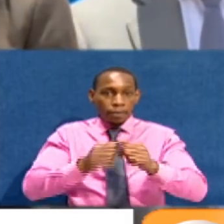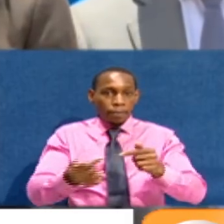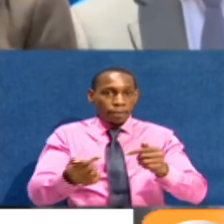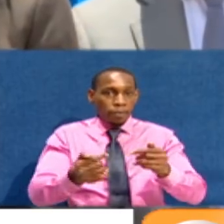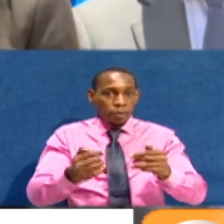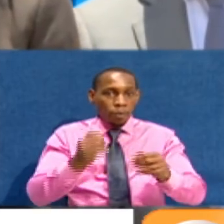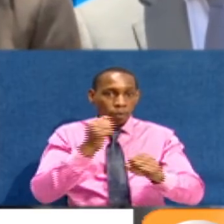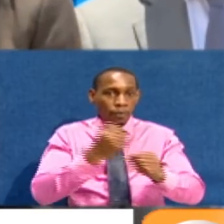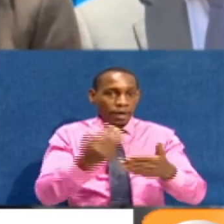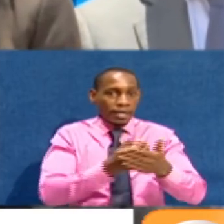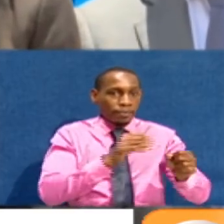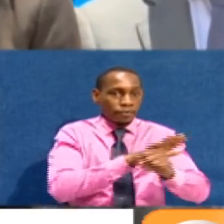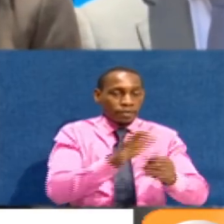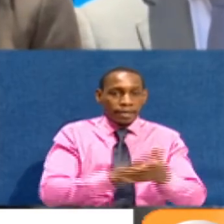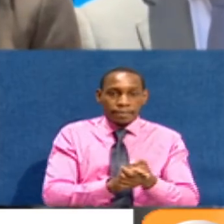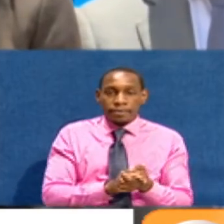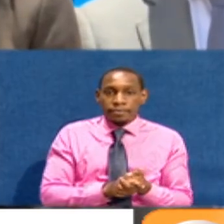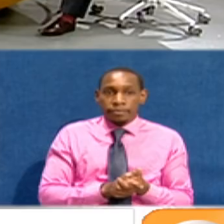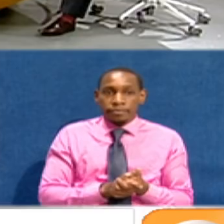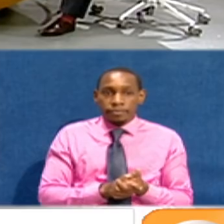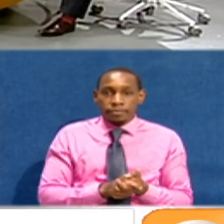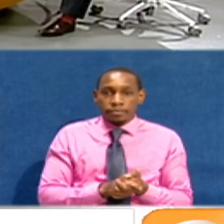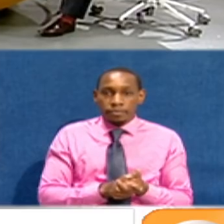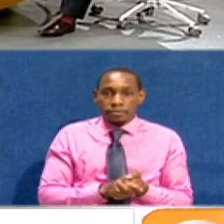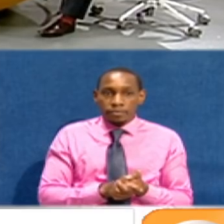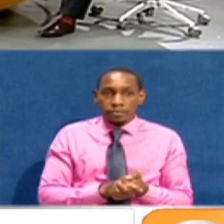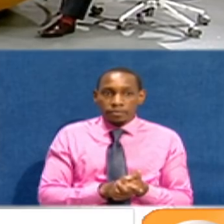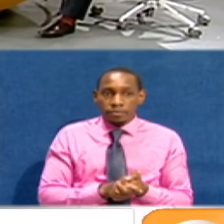to fight COVID-19 like an insurgency.